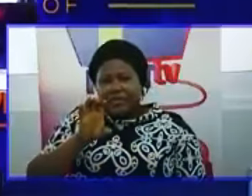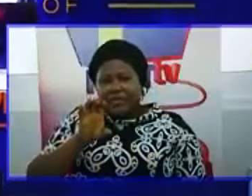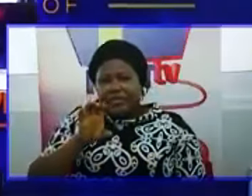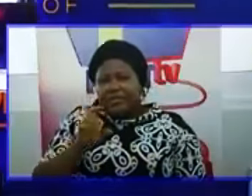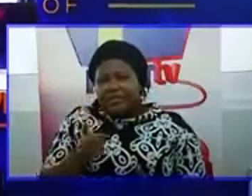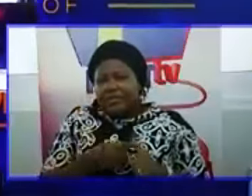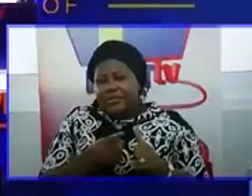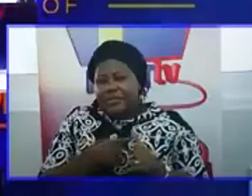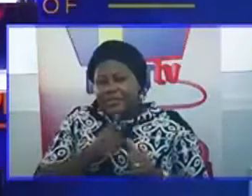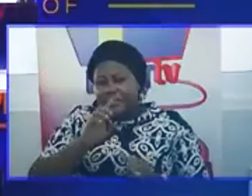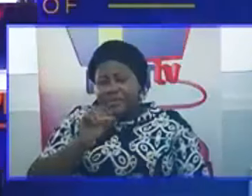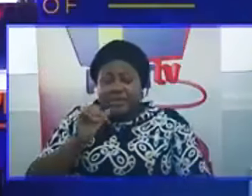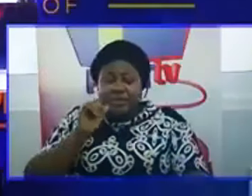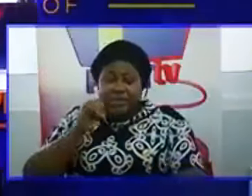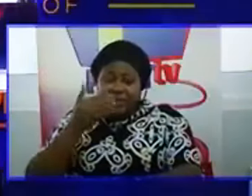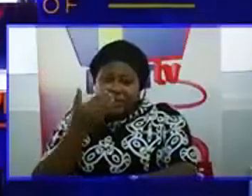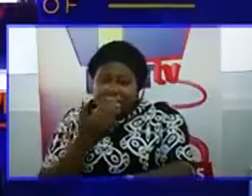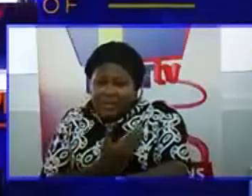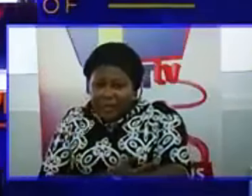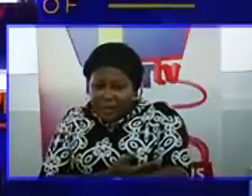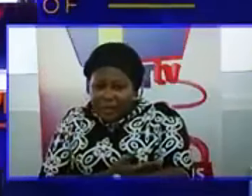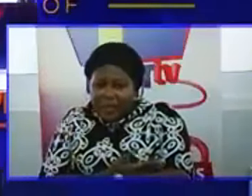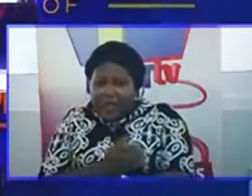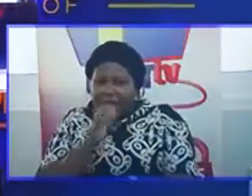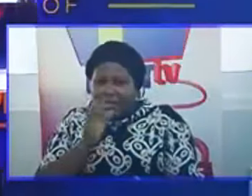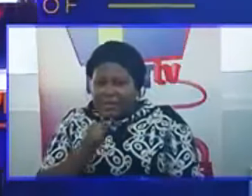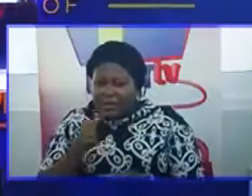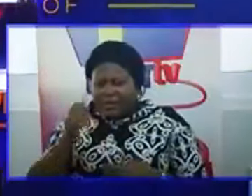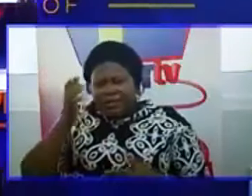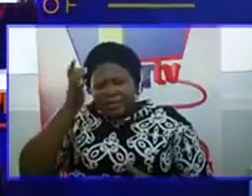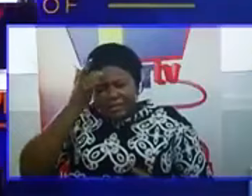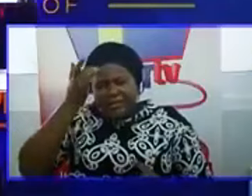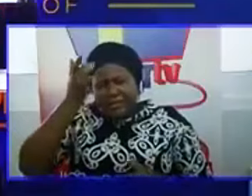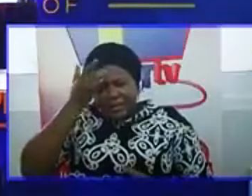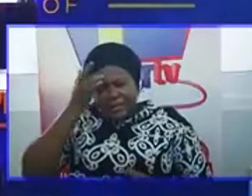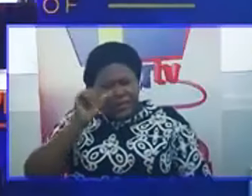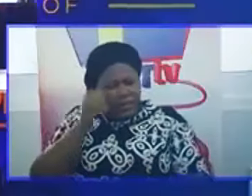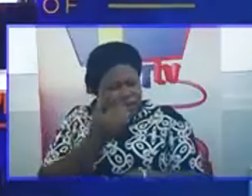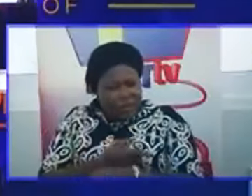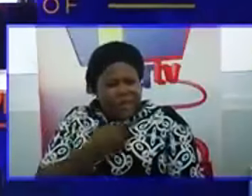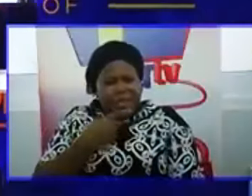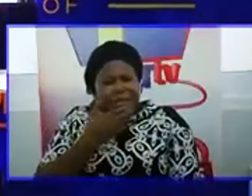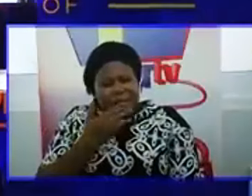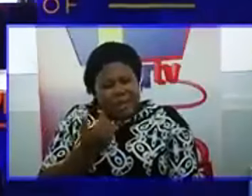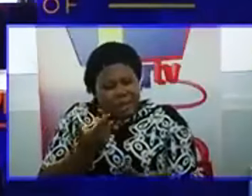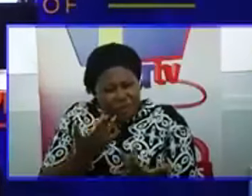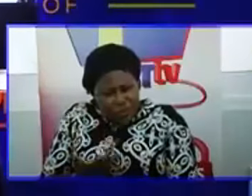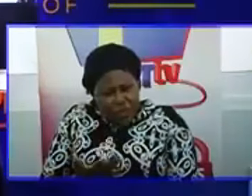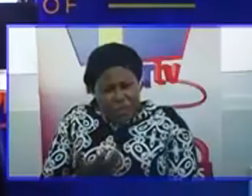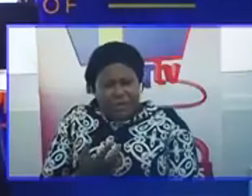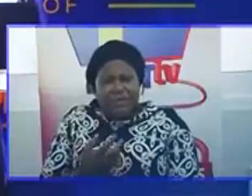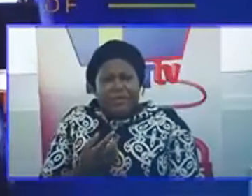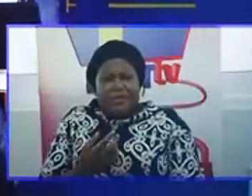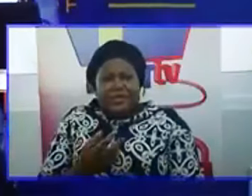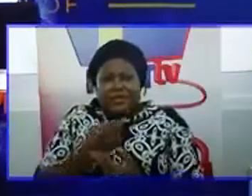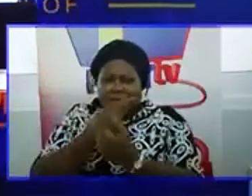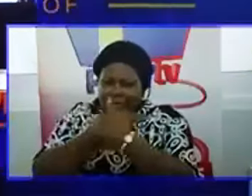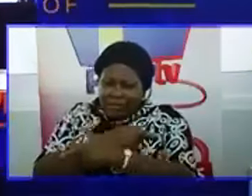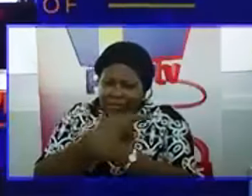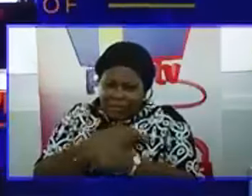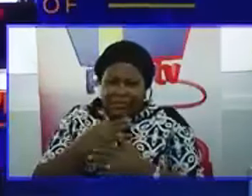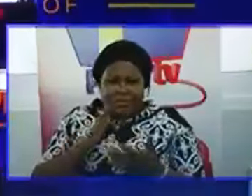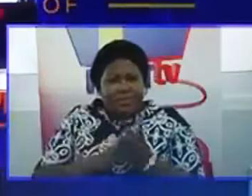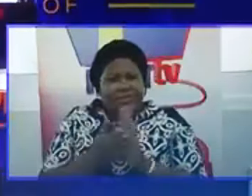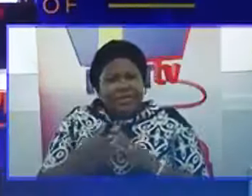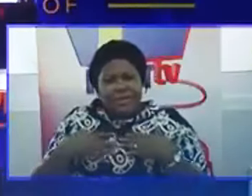and my doctor advised me to take time and get ill so that I can recover. That was a good advice. So